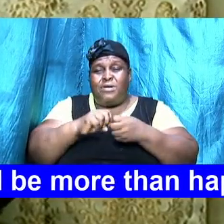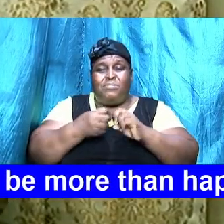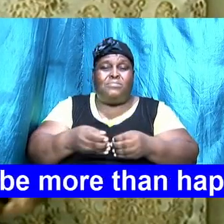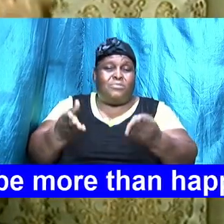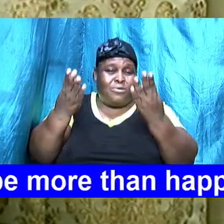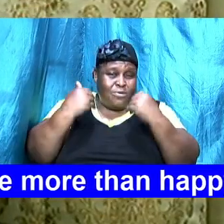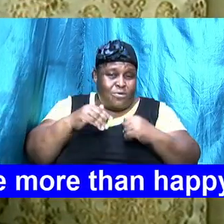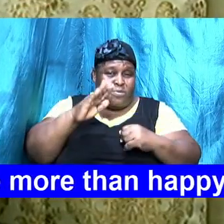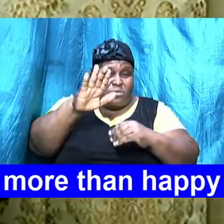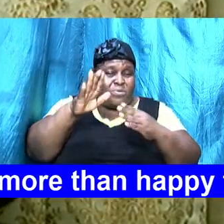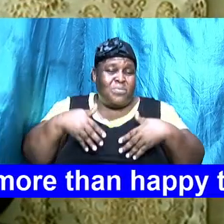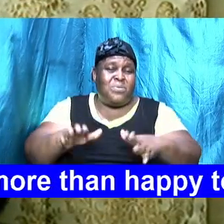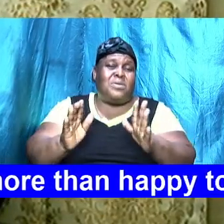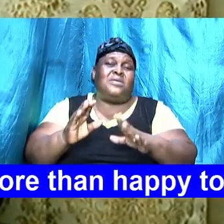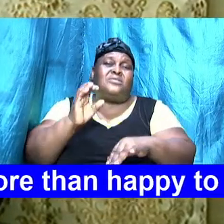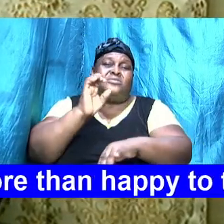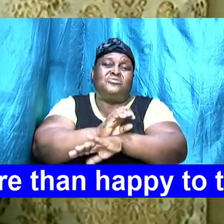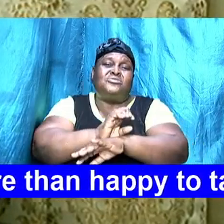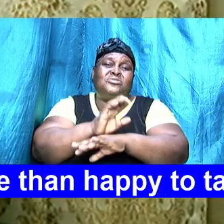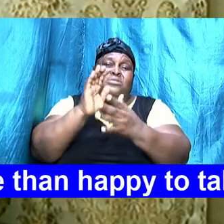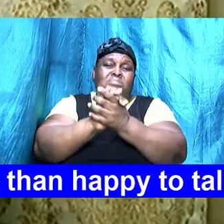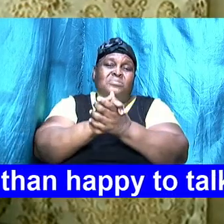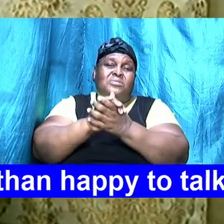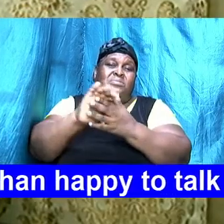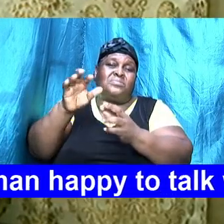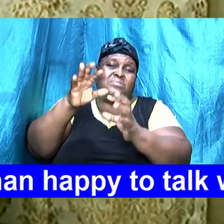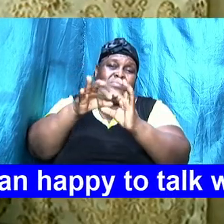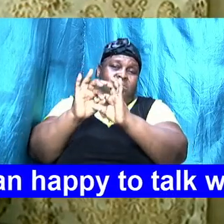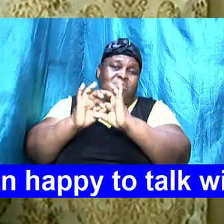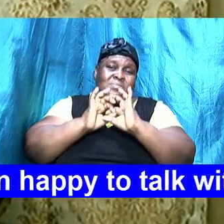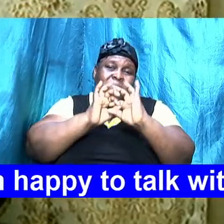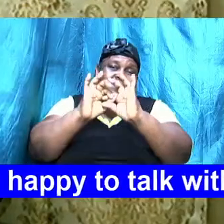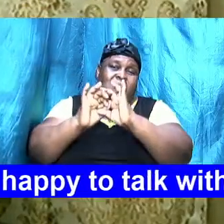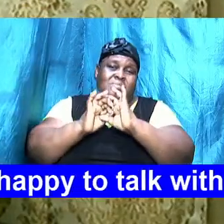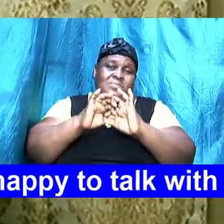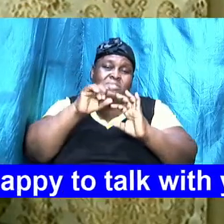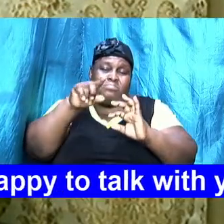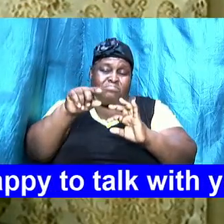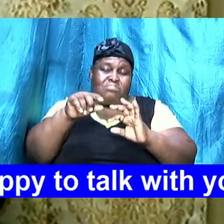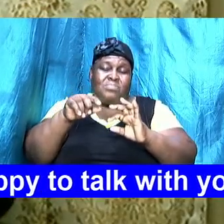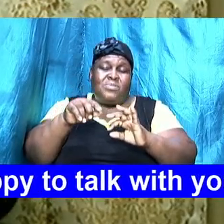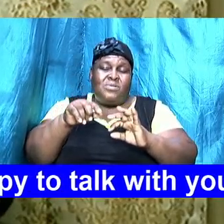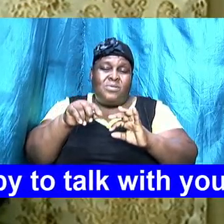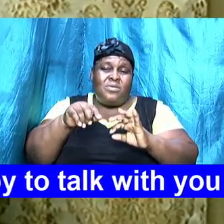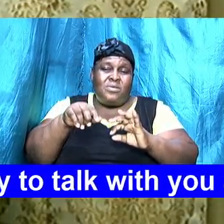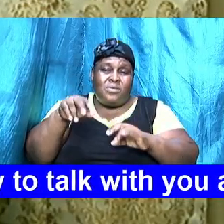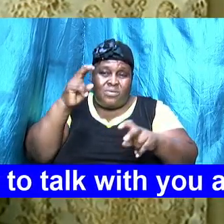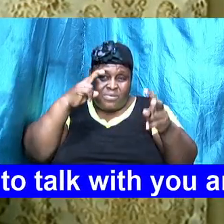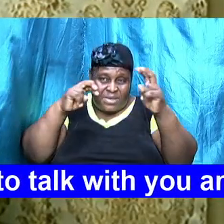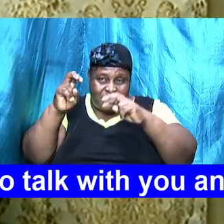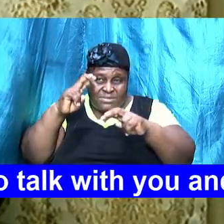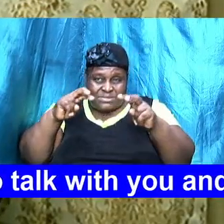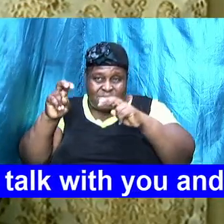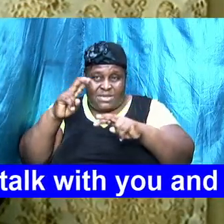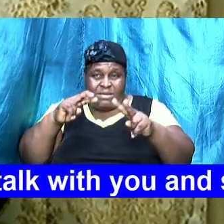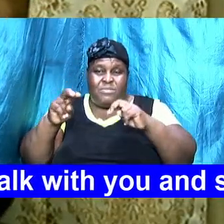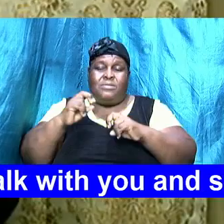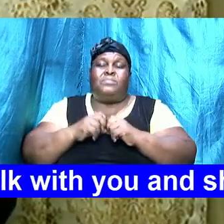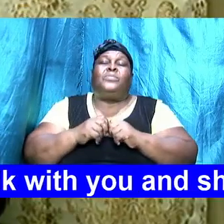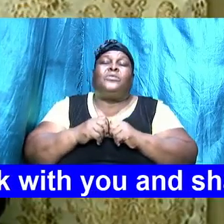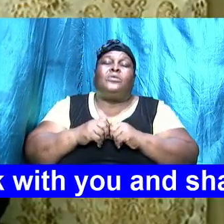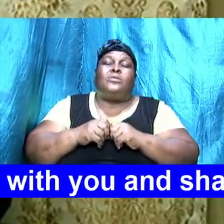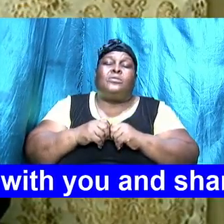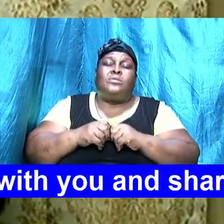church and our marriage relationship, you look at the reflection, you look at it, look at what was